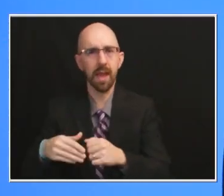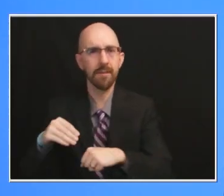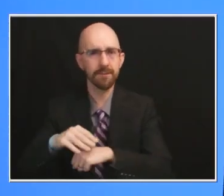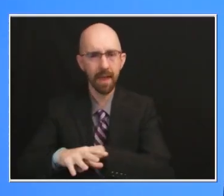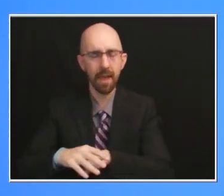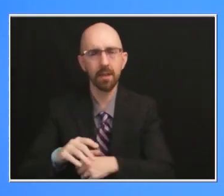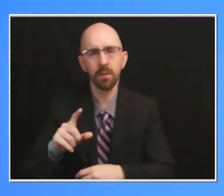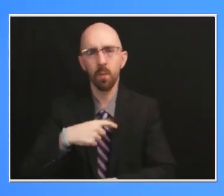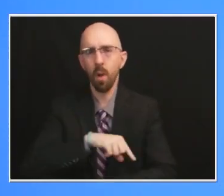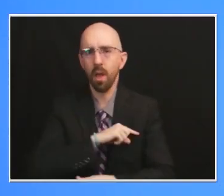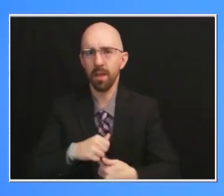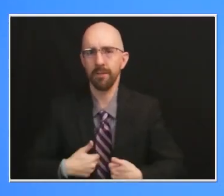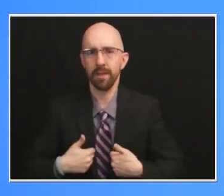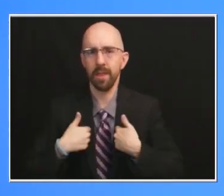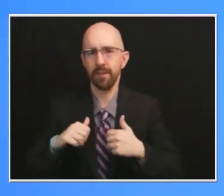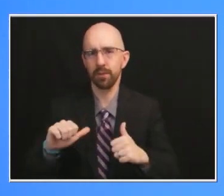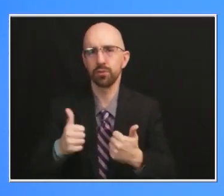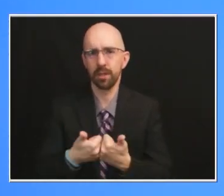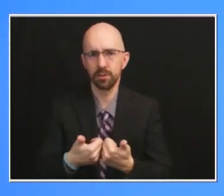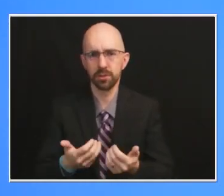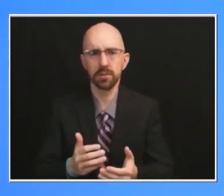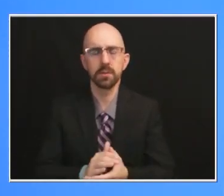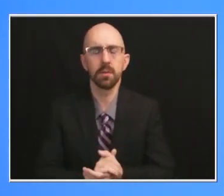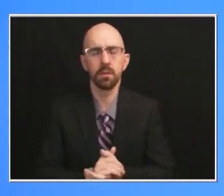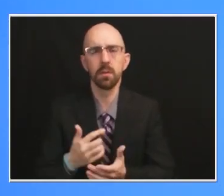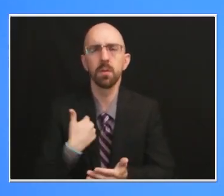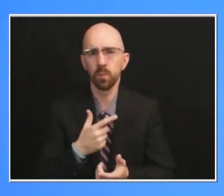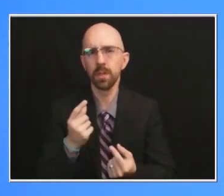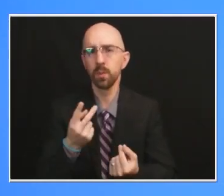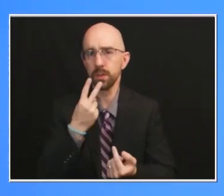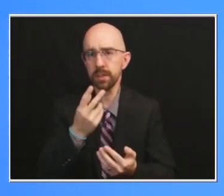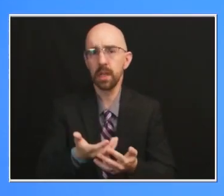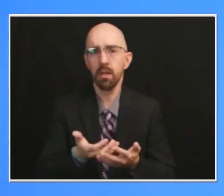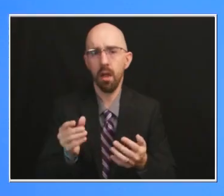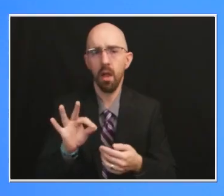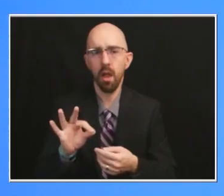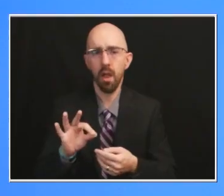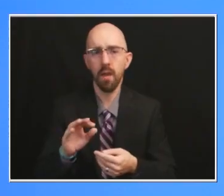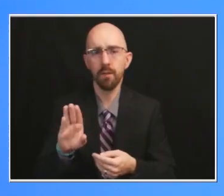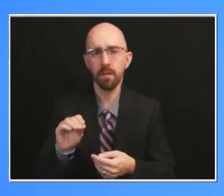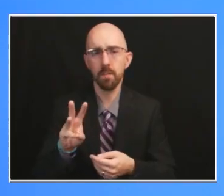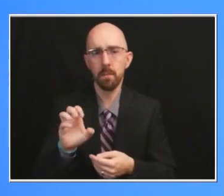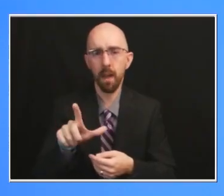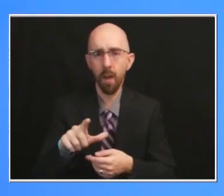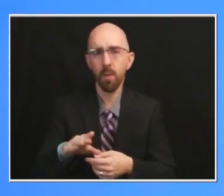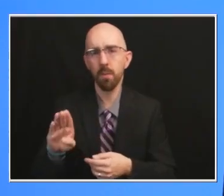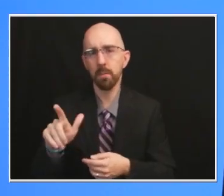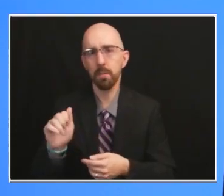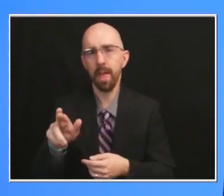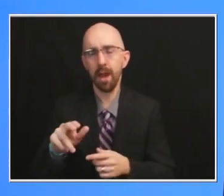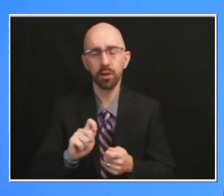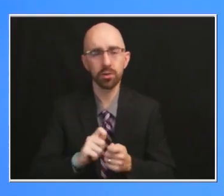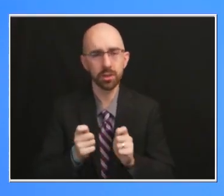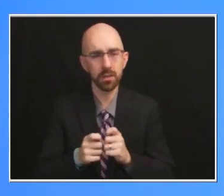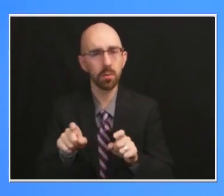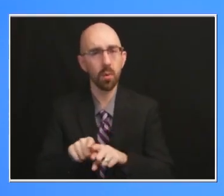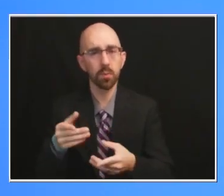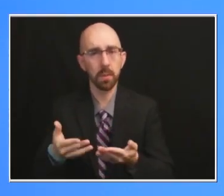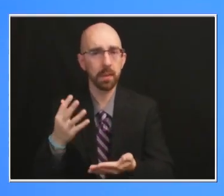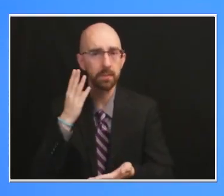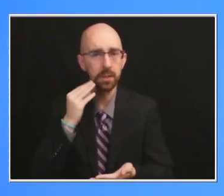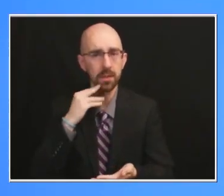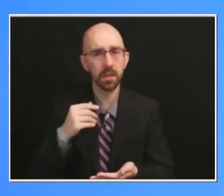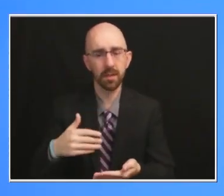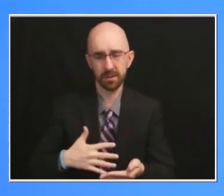life challenges. So we do see a lot of bowel and bladder changes. They might also experience pelvic pain,